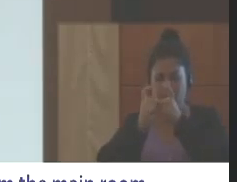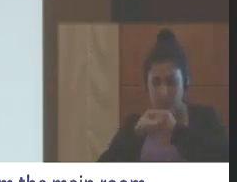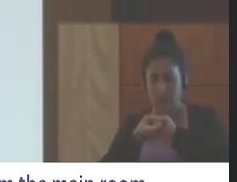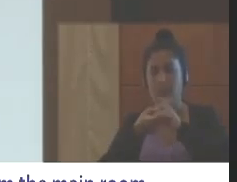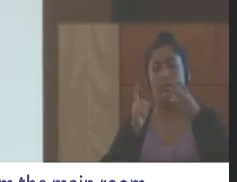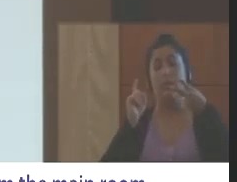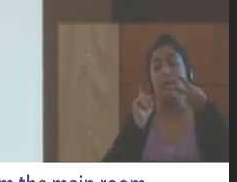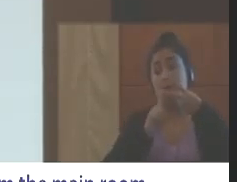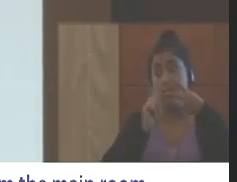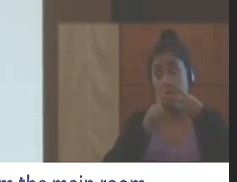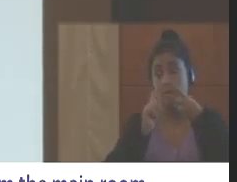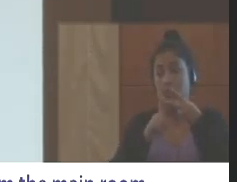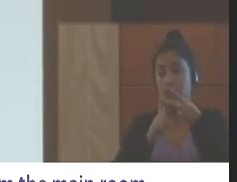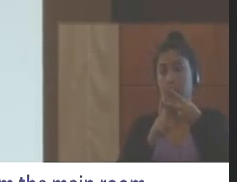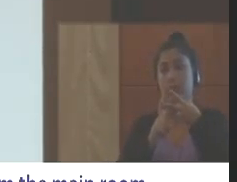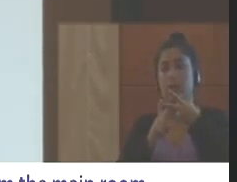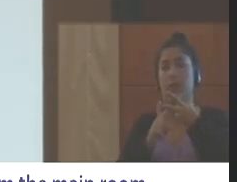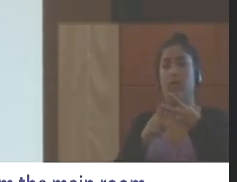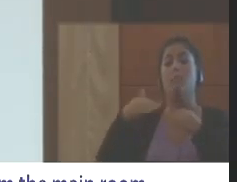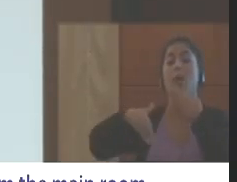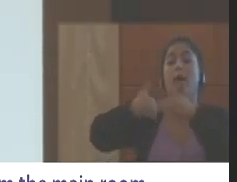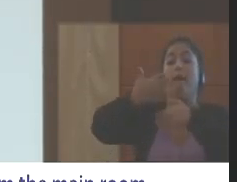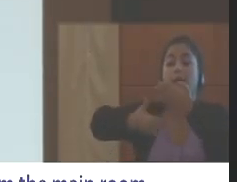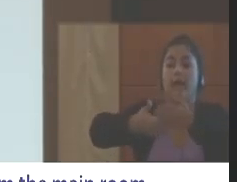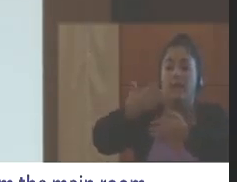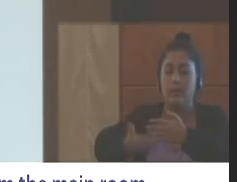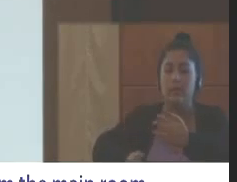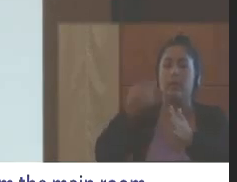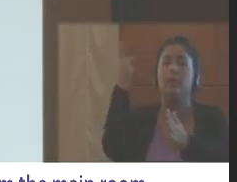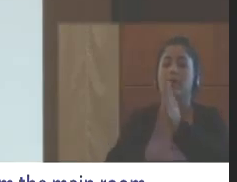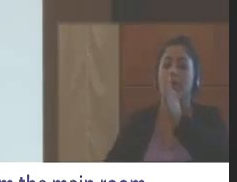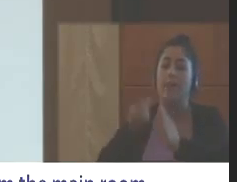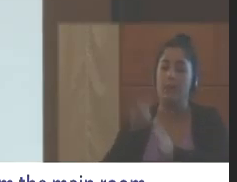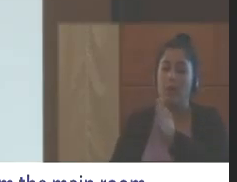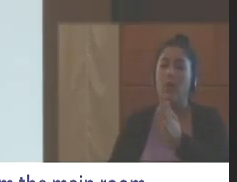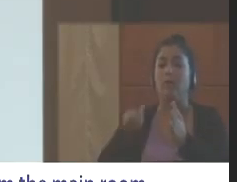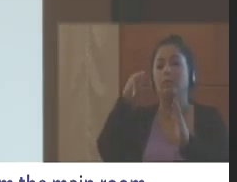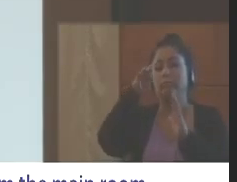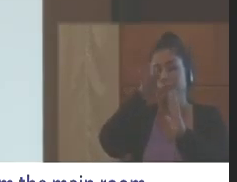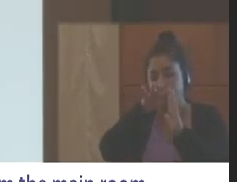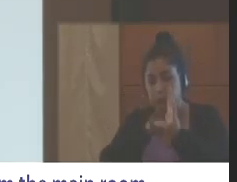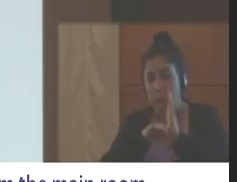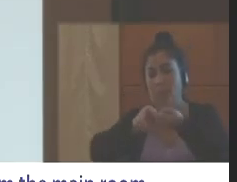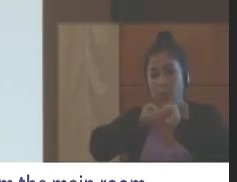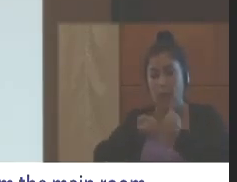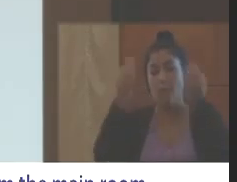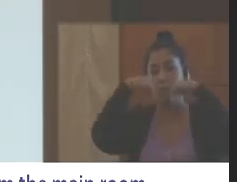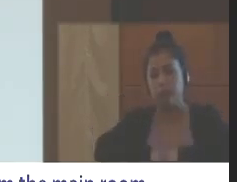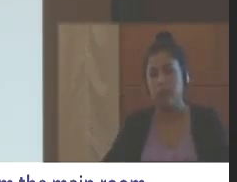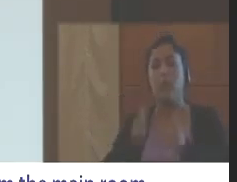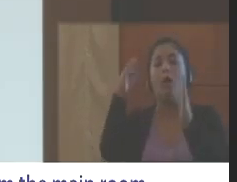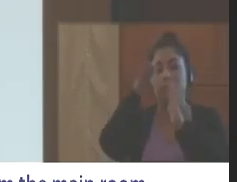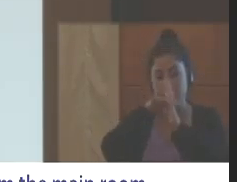one which is specifically focused on the prospective issues of identifying and mitigating